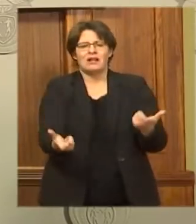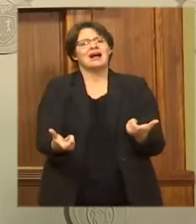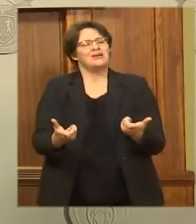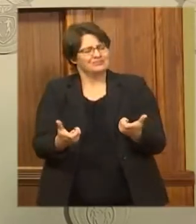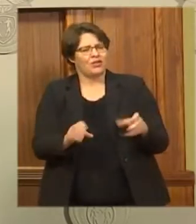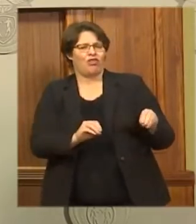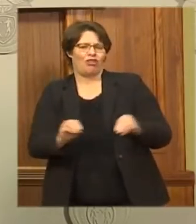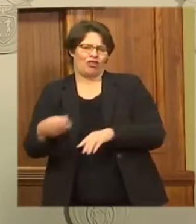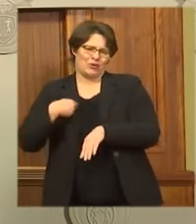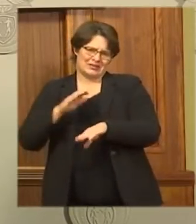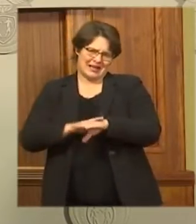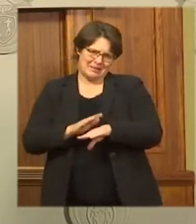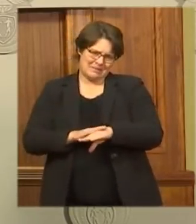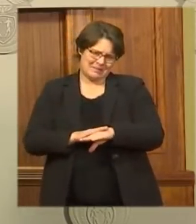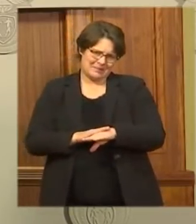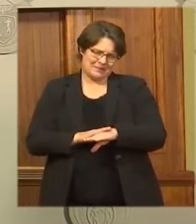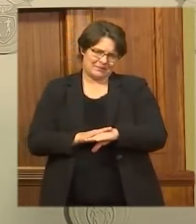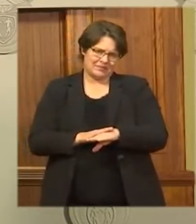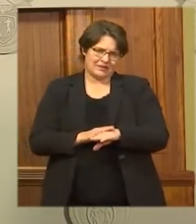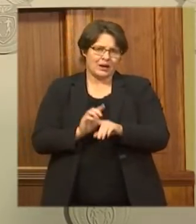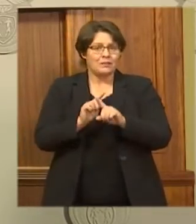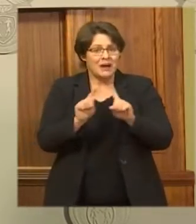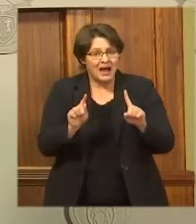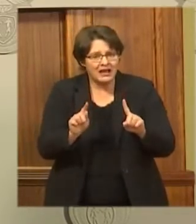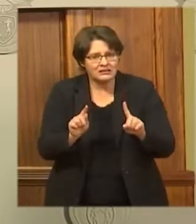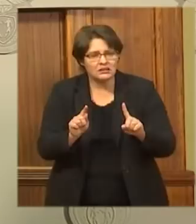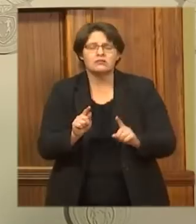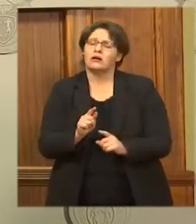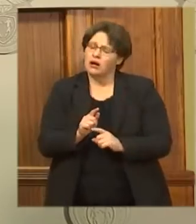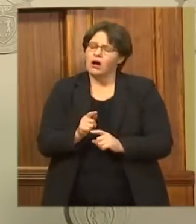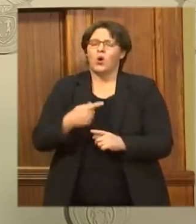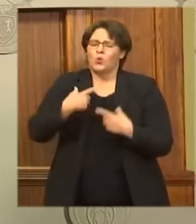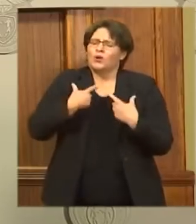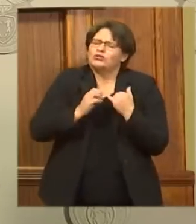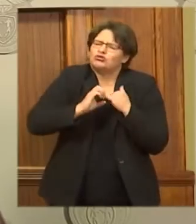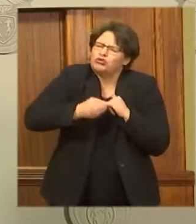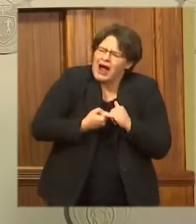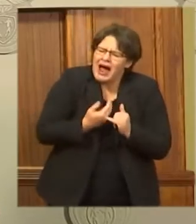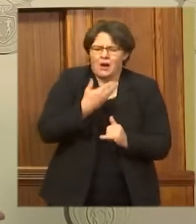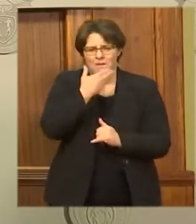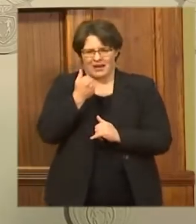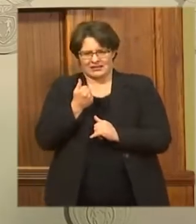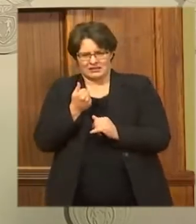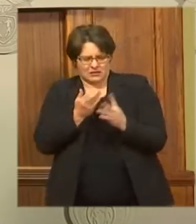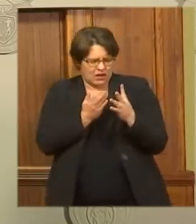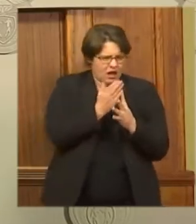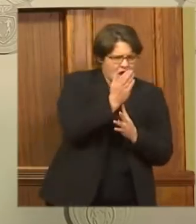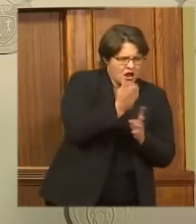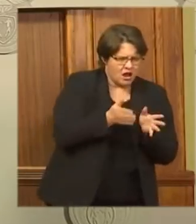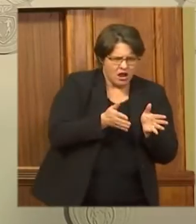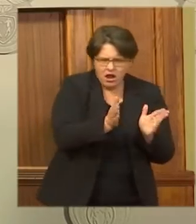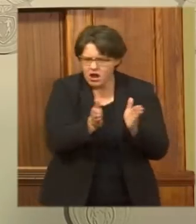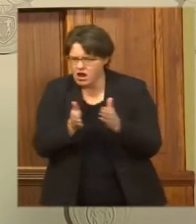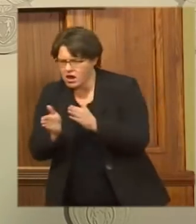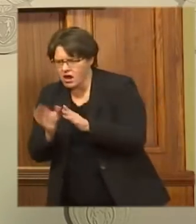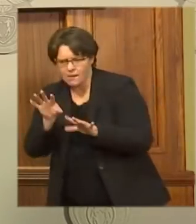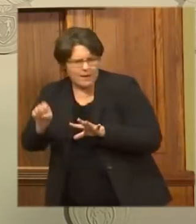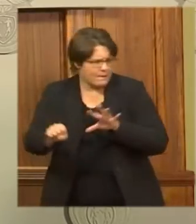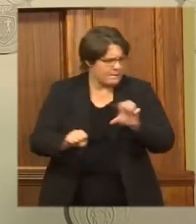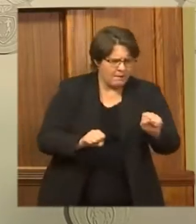We are therefore using every avenue available to source the supplies that we